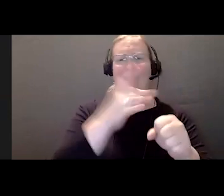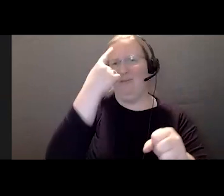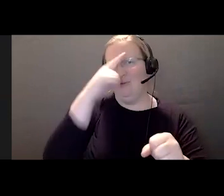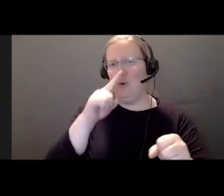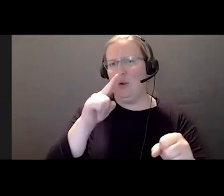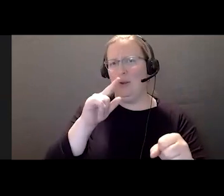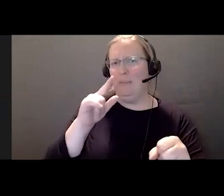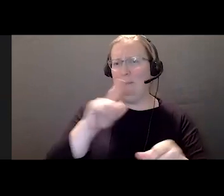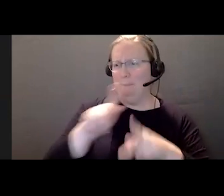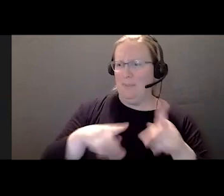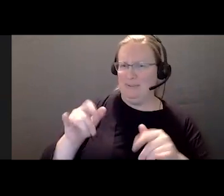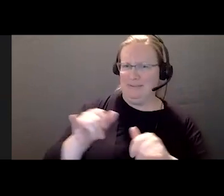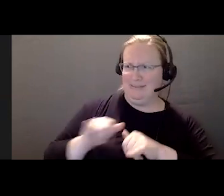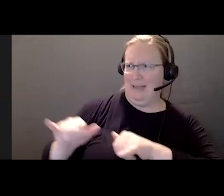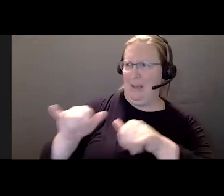employment.